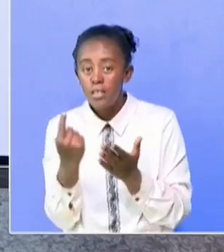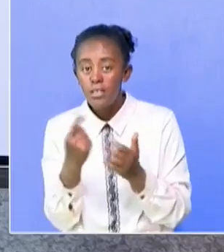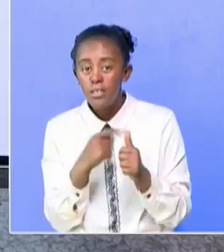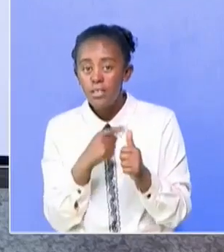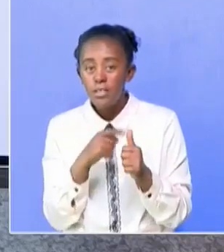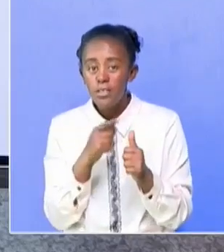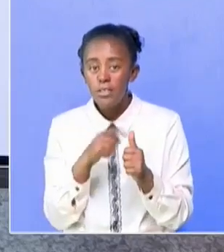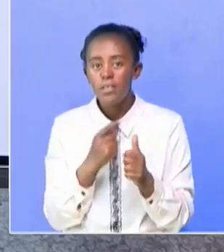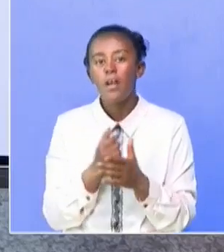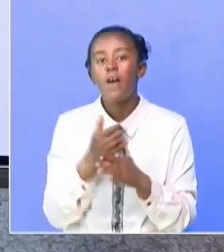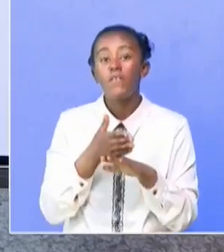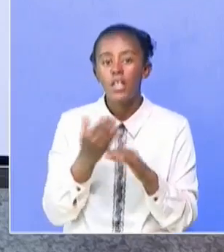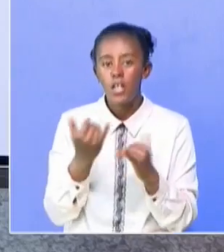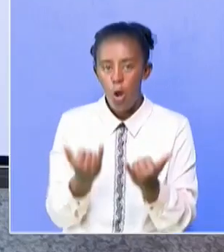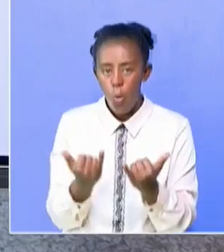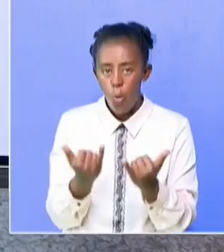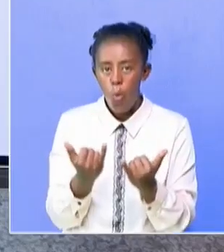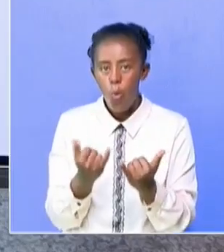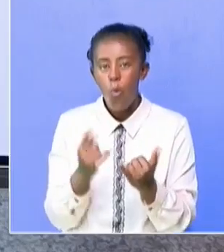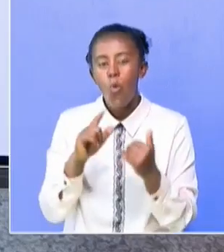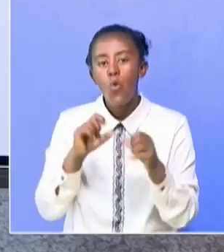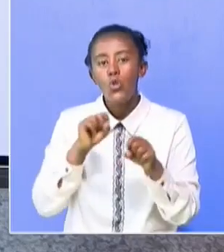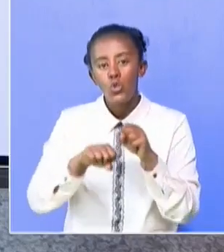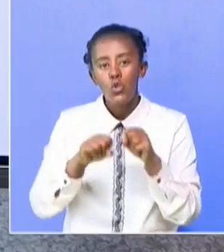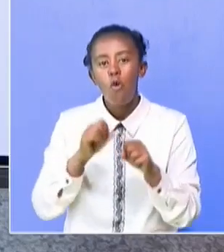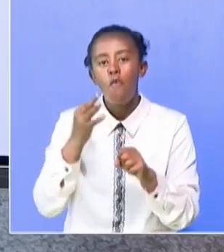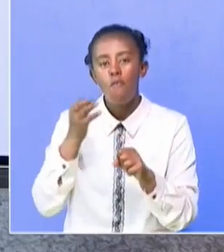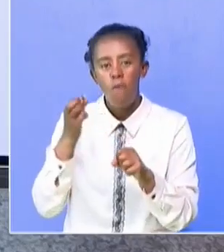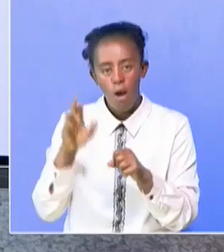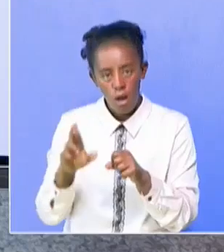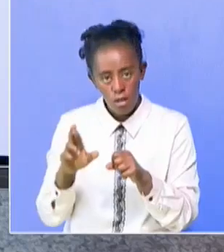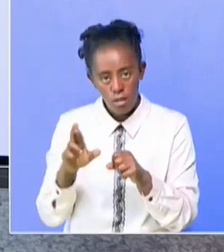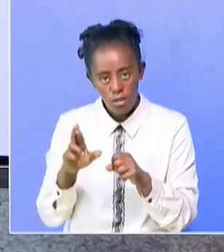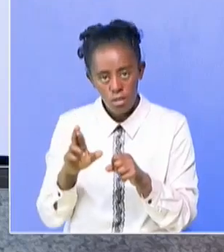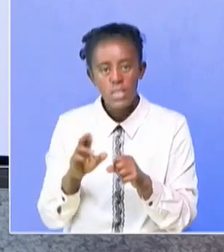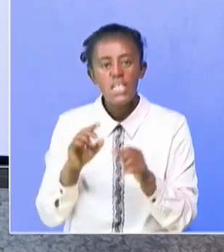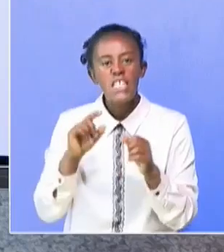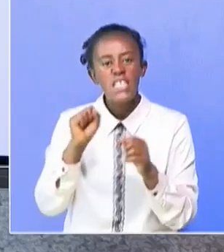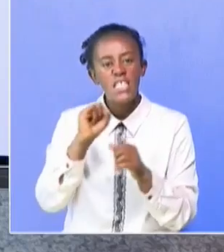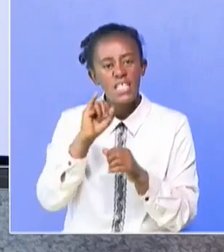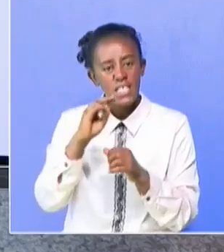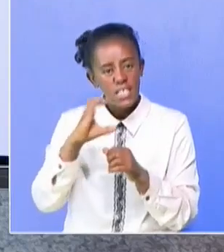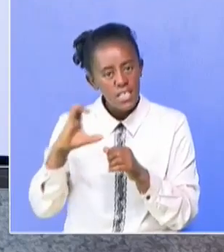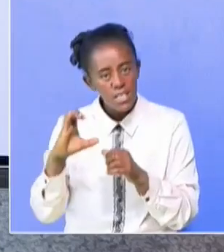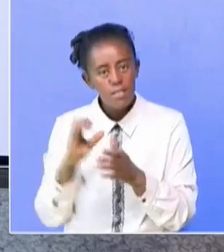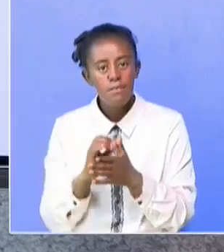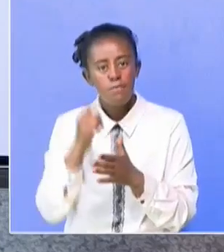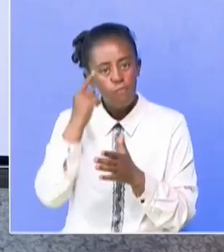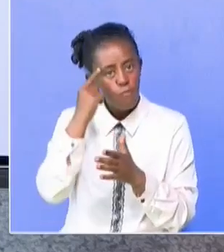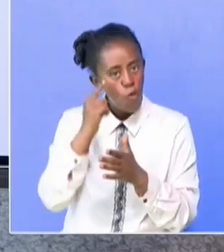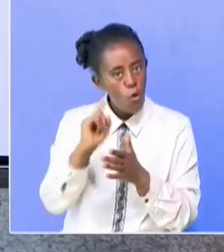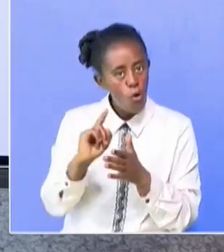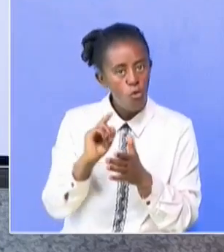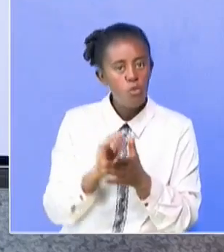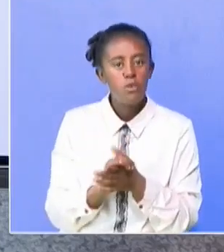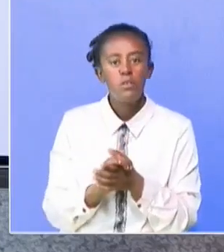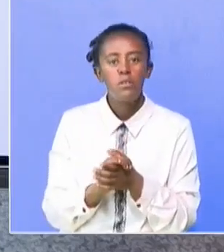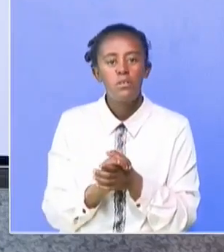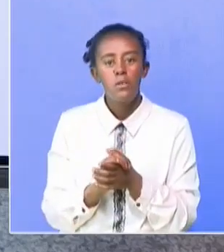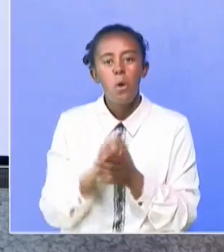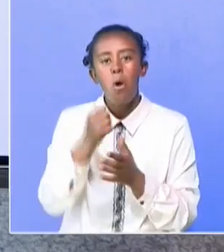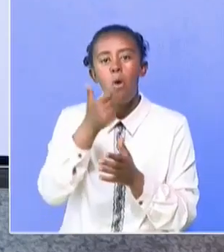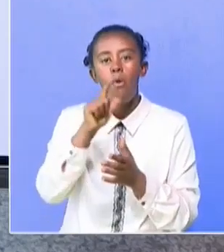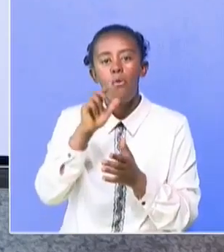up to now, so far, since, for,